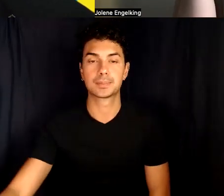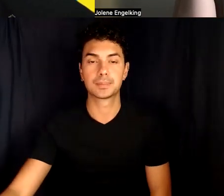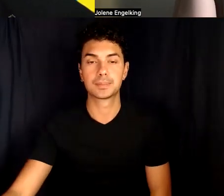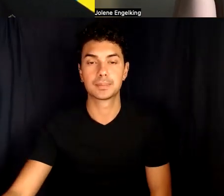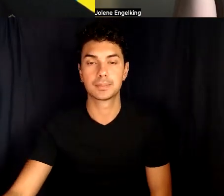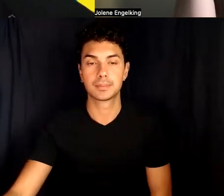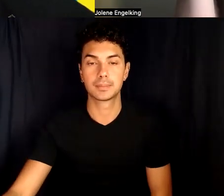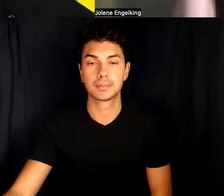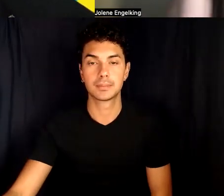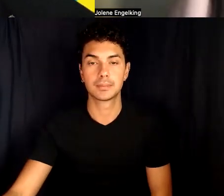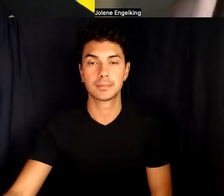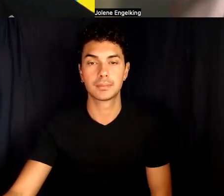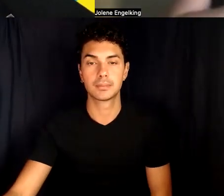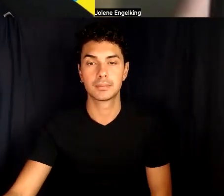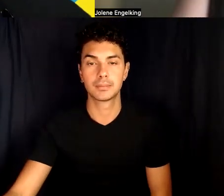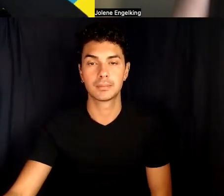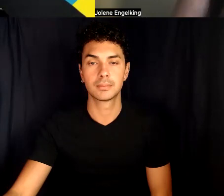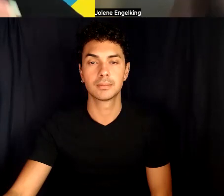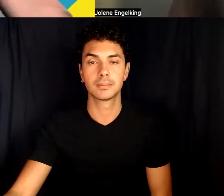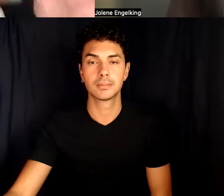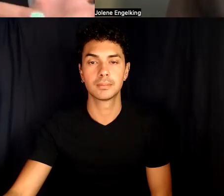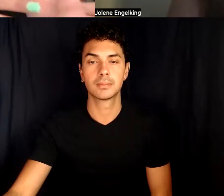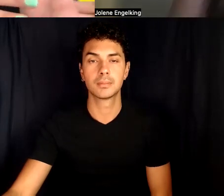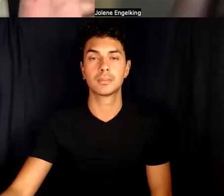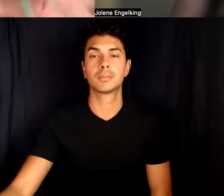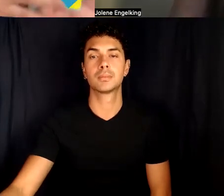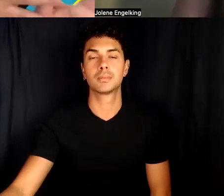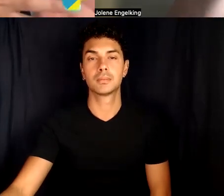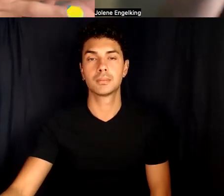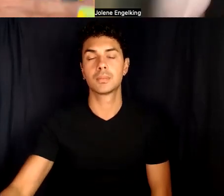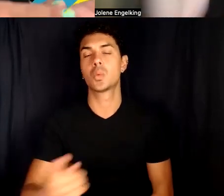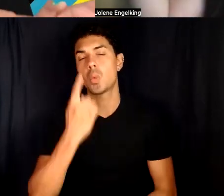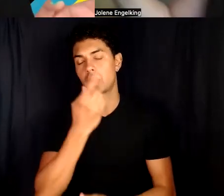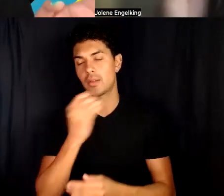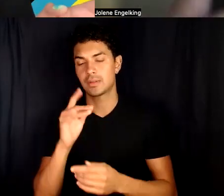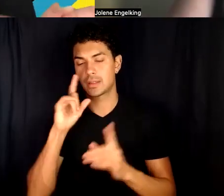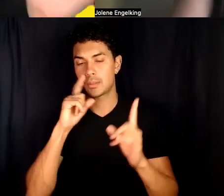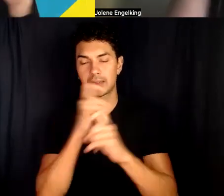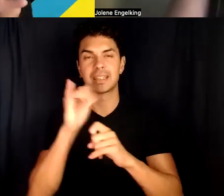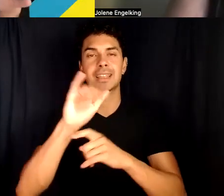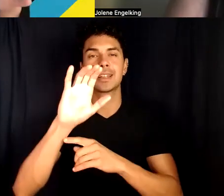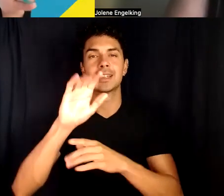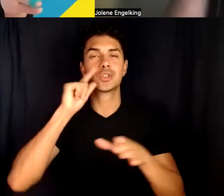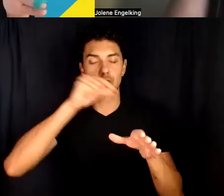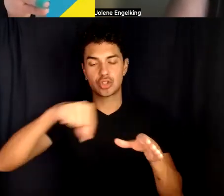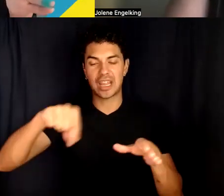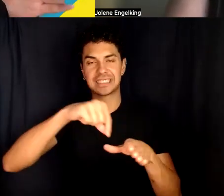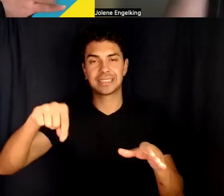one of the close reservations were checkerboarded, so it was a sovereign nation, but at the same time too, it was